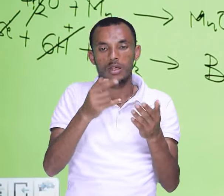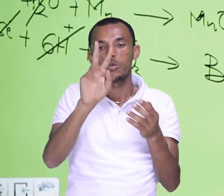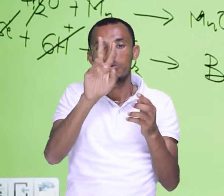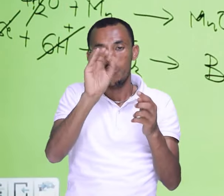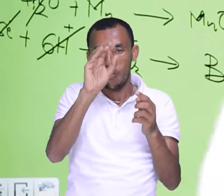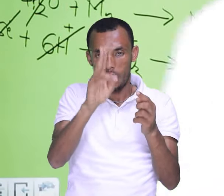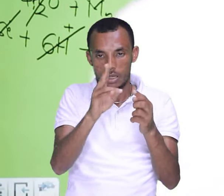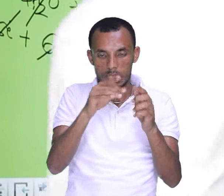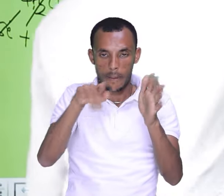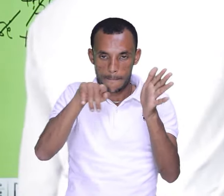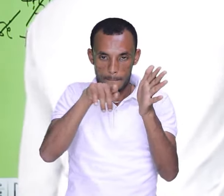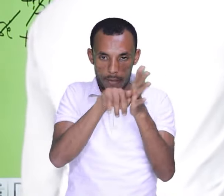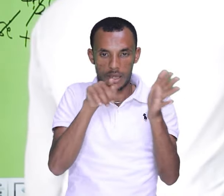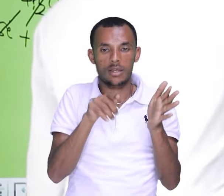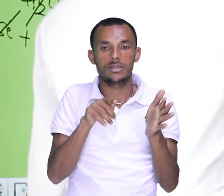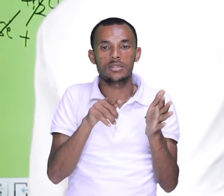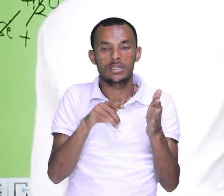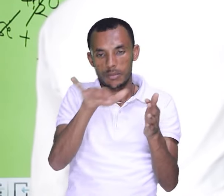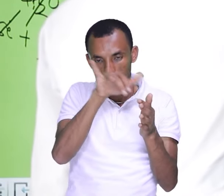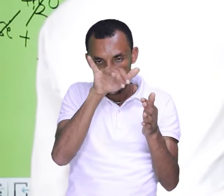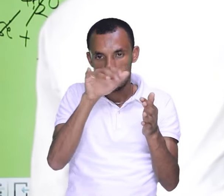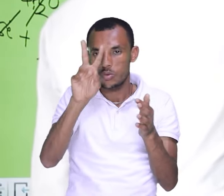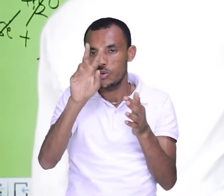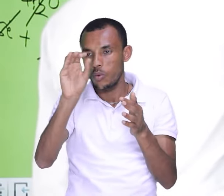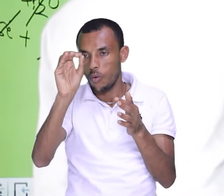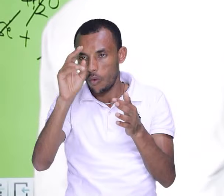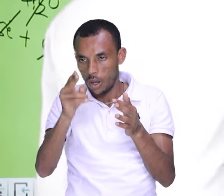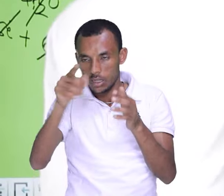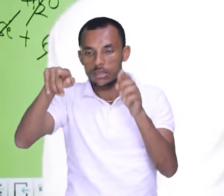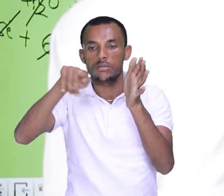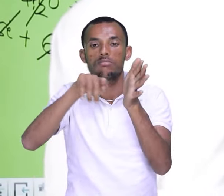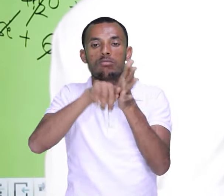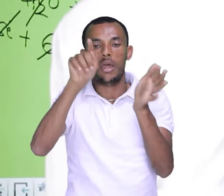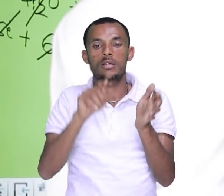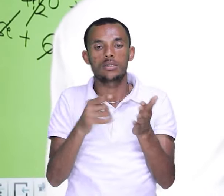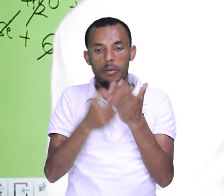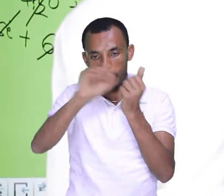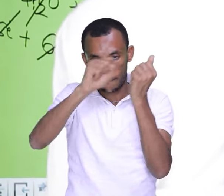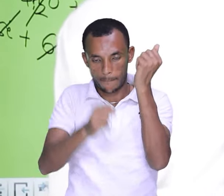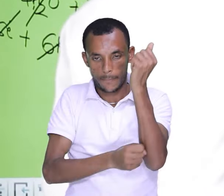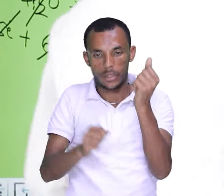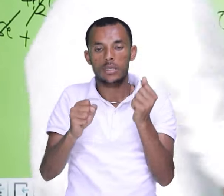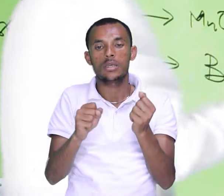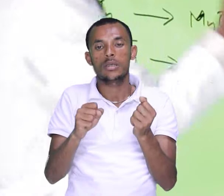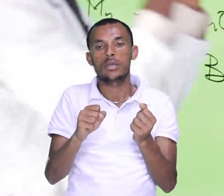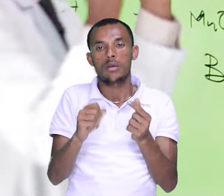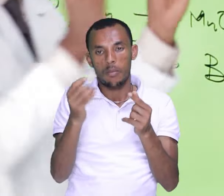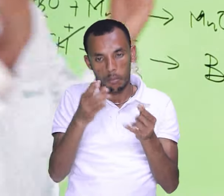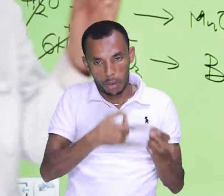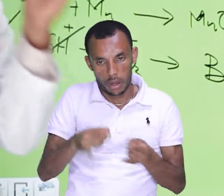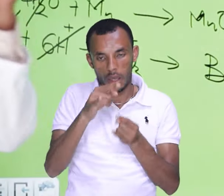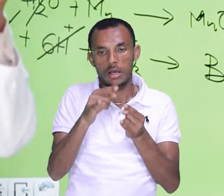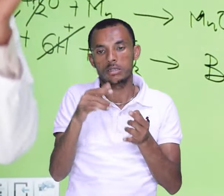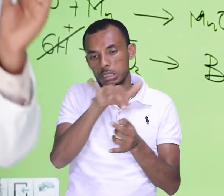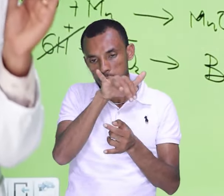2OH minus. Similarly here, 2OH minus. In basic media, the similar